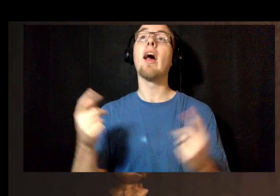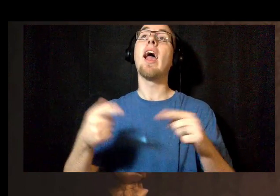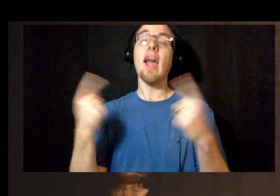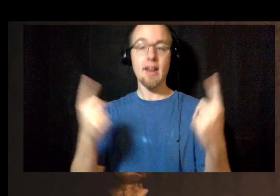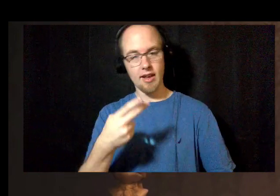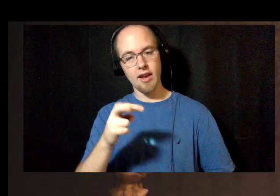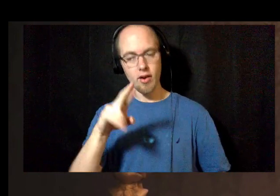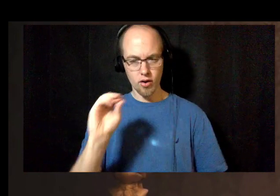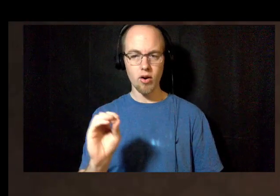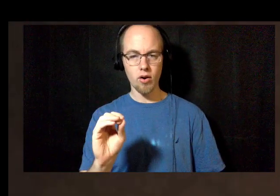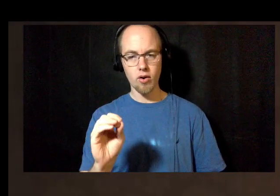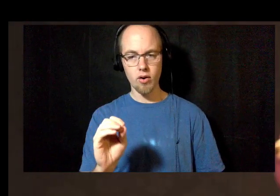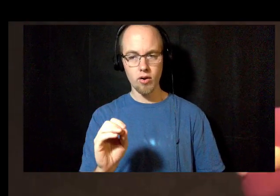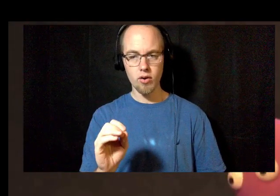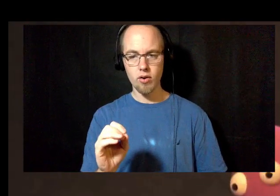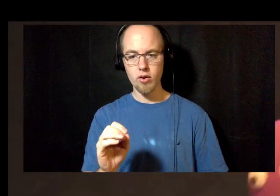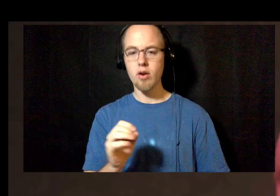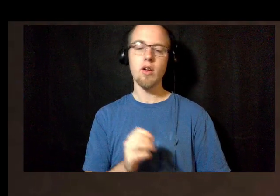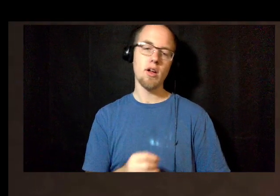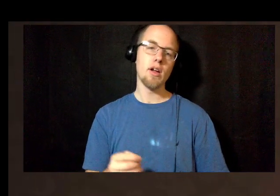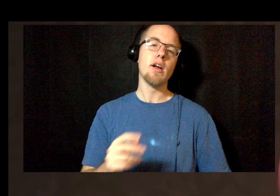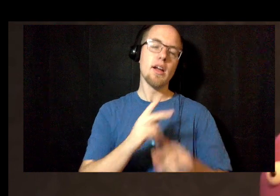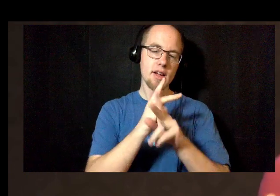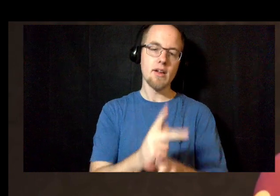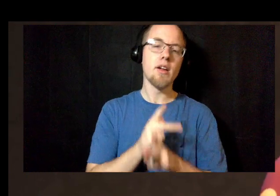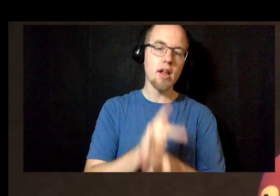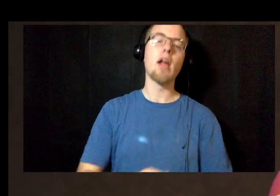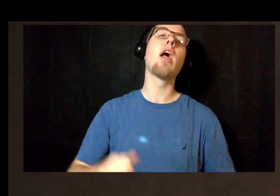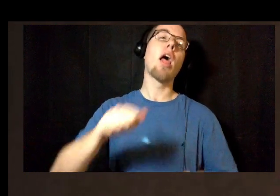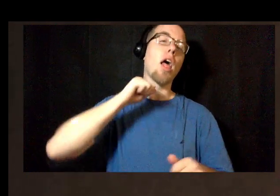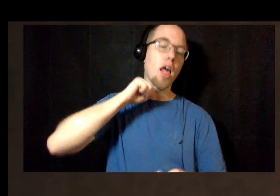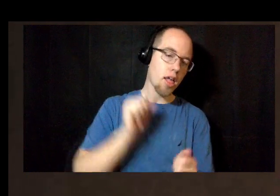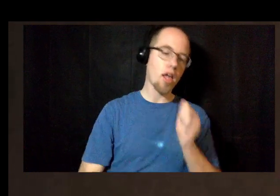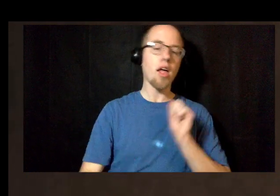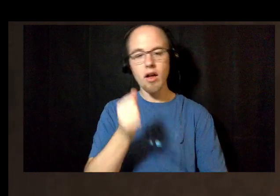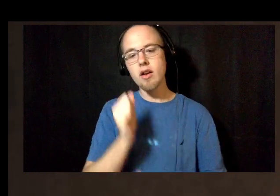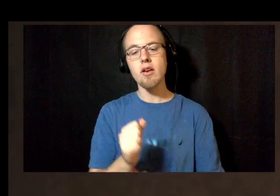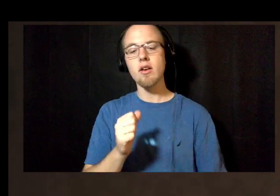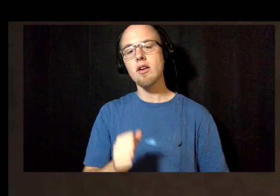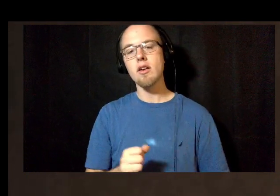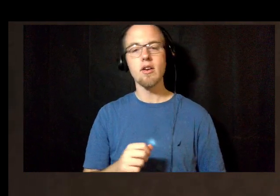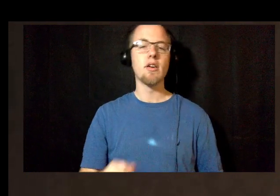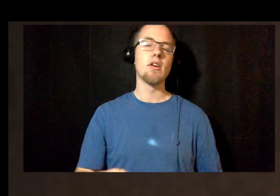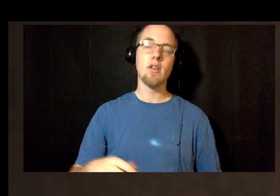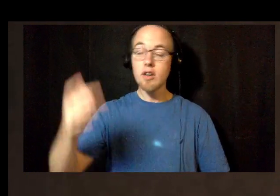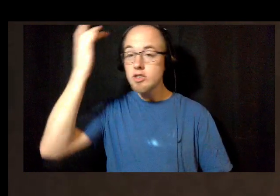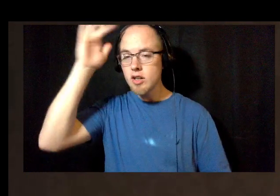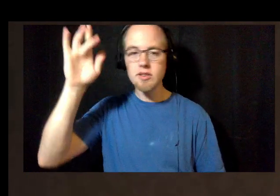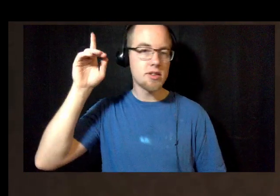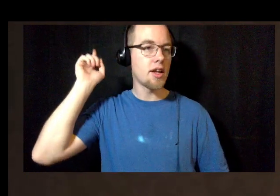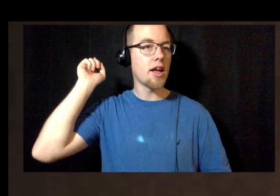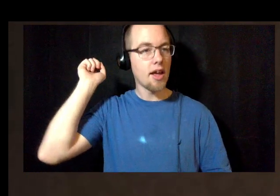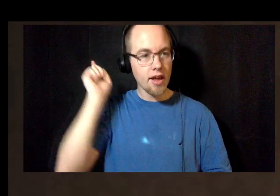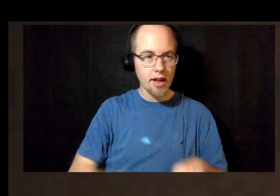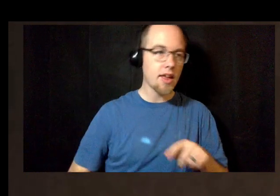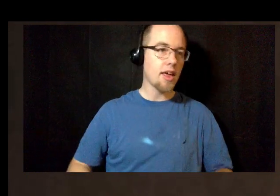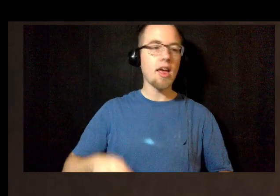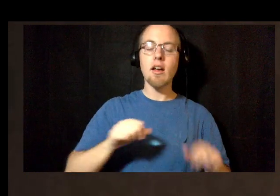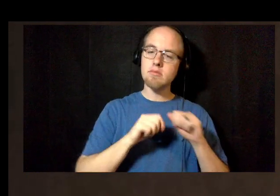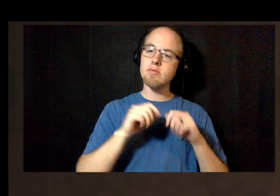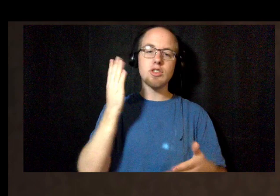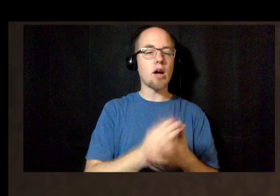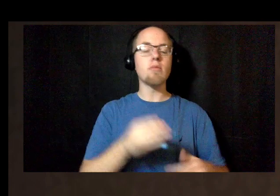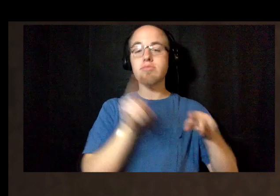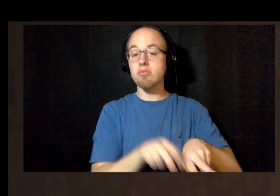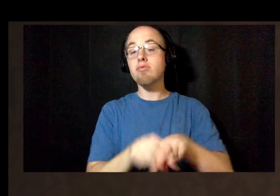talented, charismatic, belligerent, suicidal, alcoholic genius that can't keep his dick in his trousers. And he still found time to